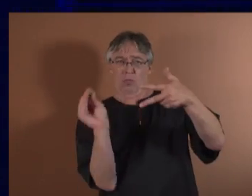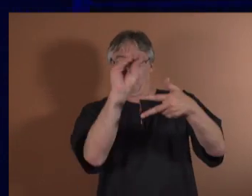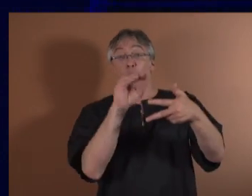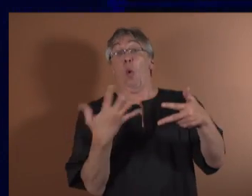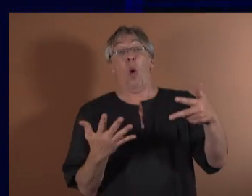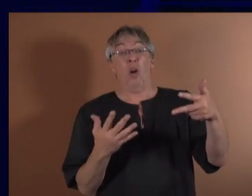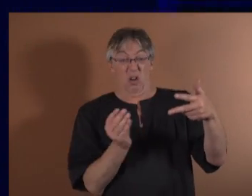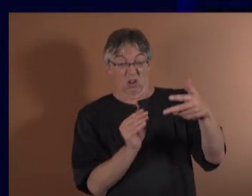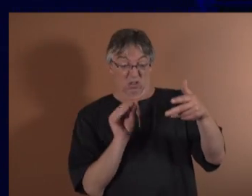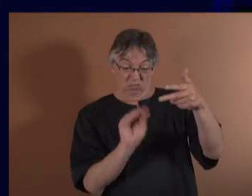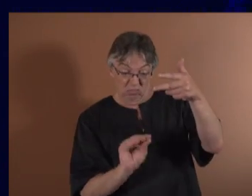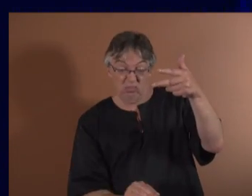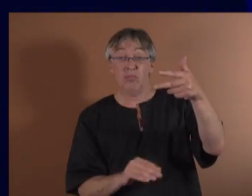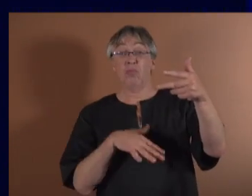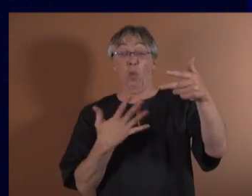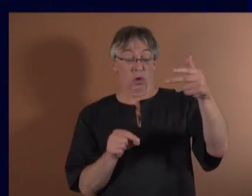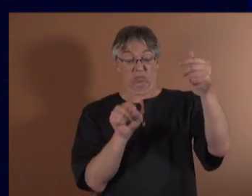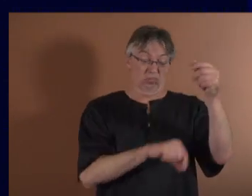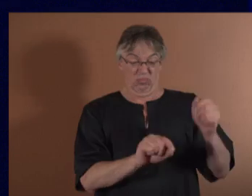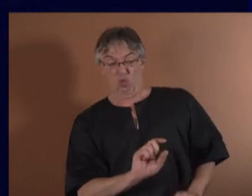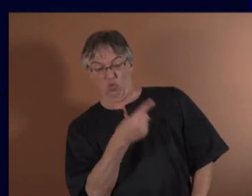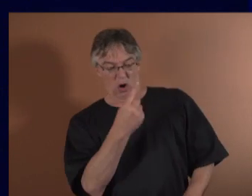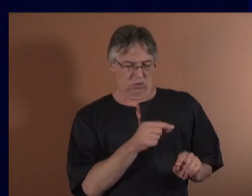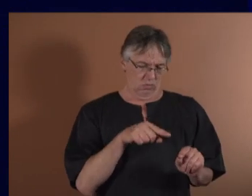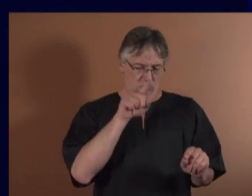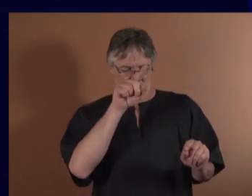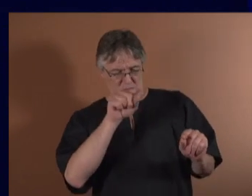them. Just a simple little plan.